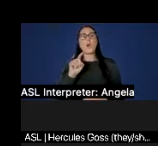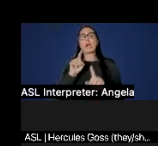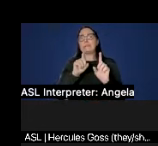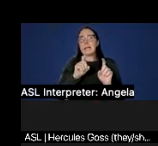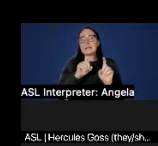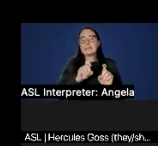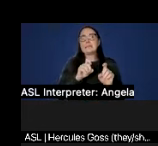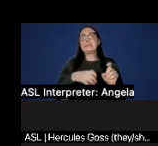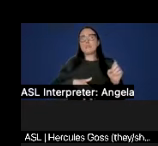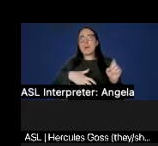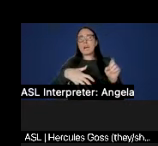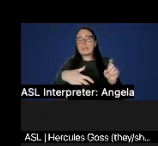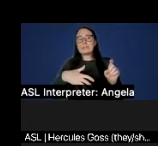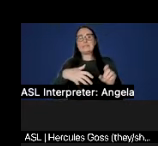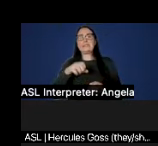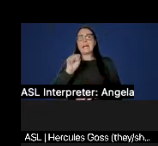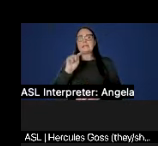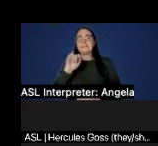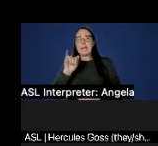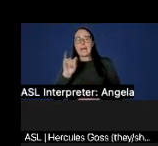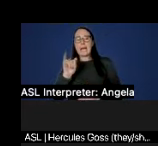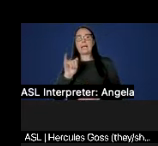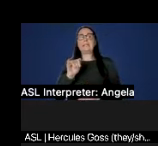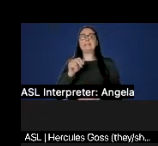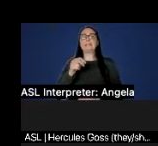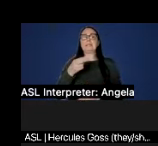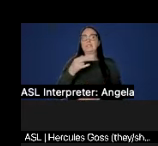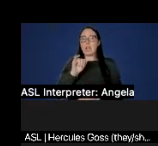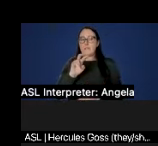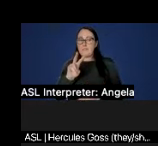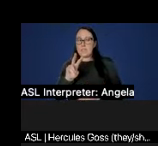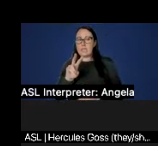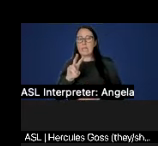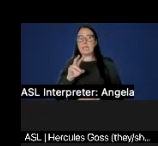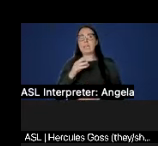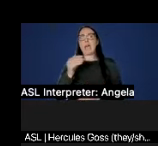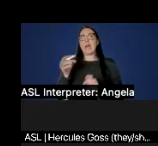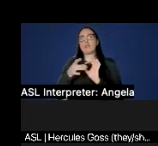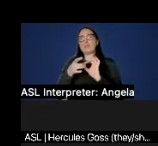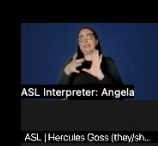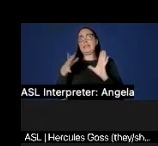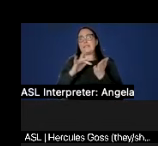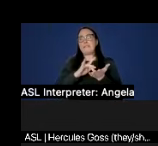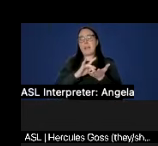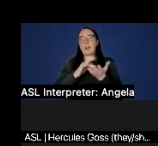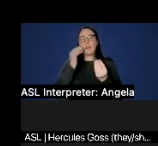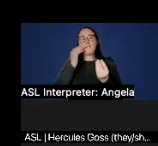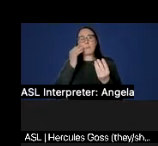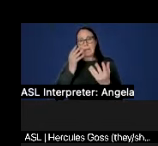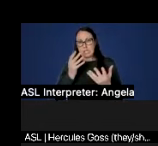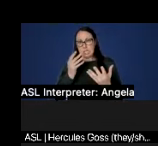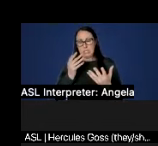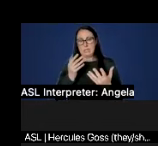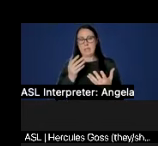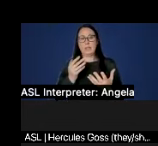medical purposes, and then the release of medical information. And that recontacting the patient for medical